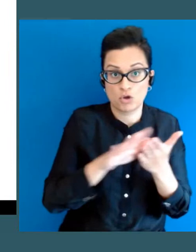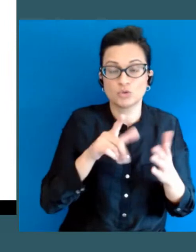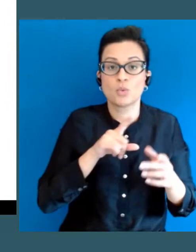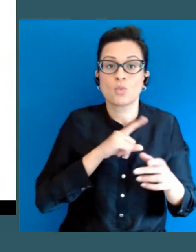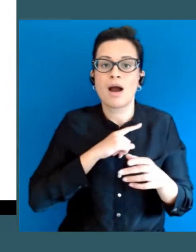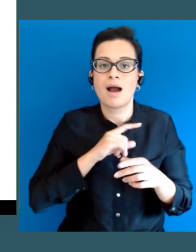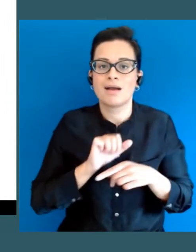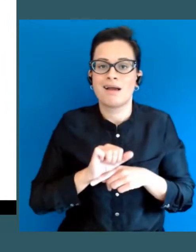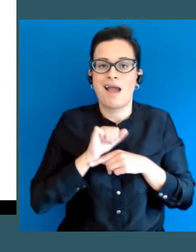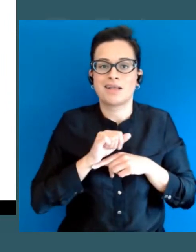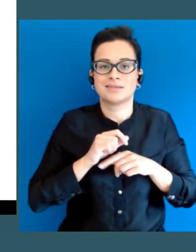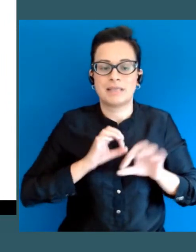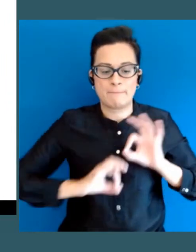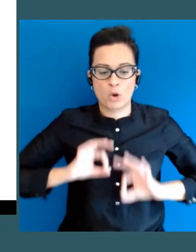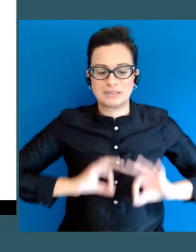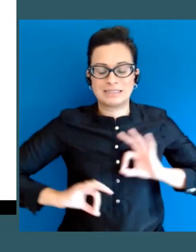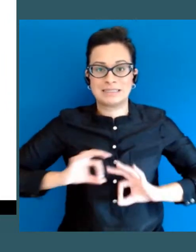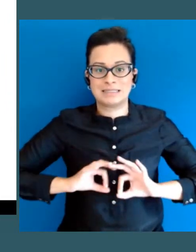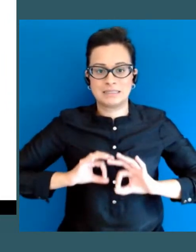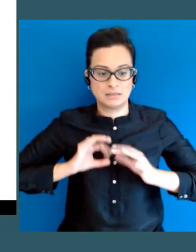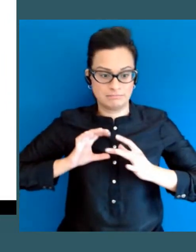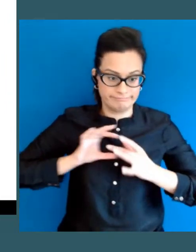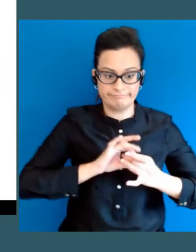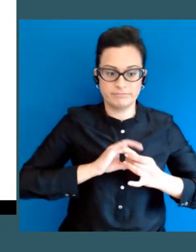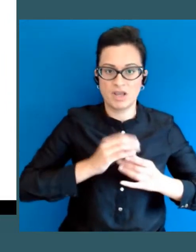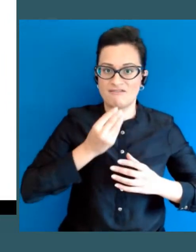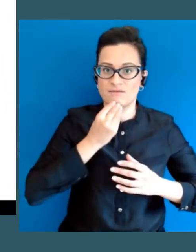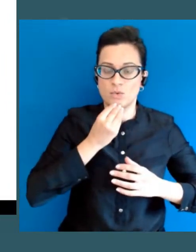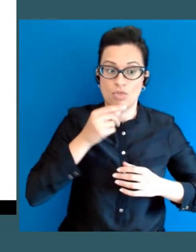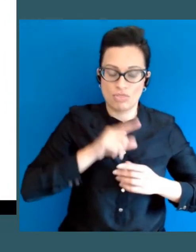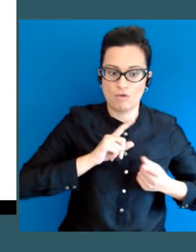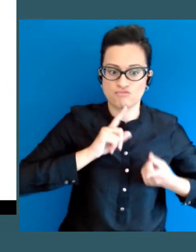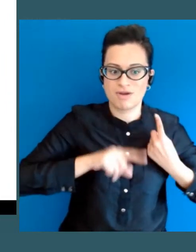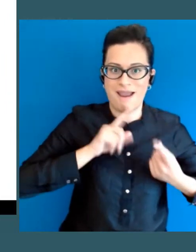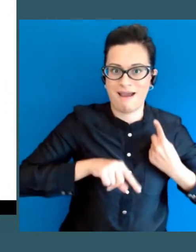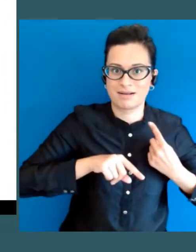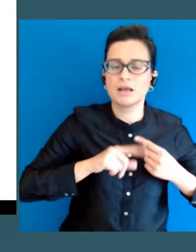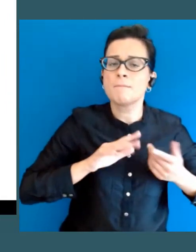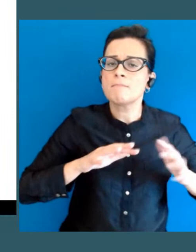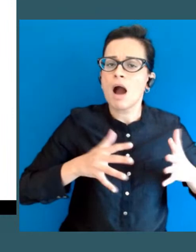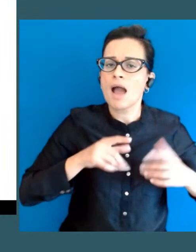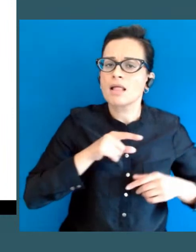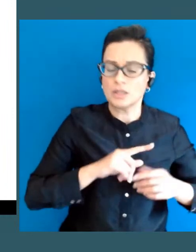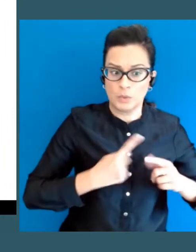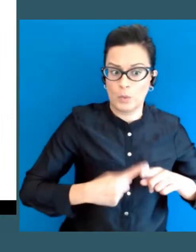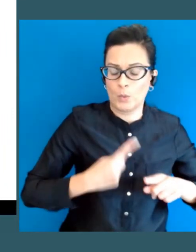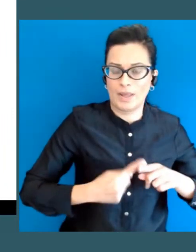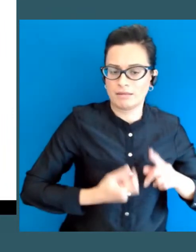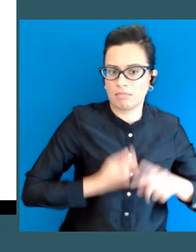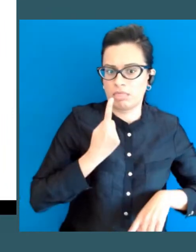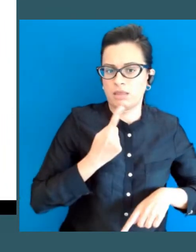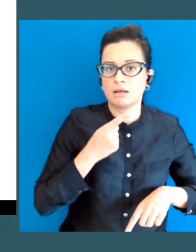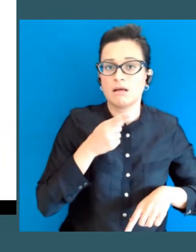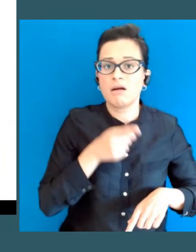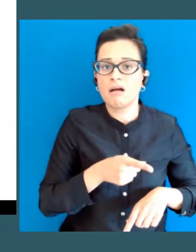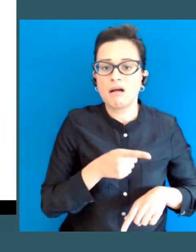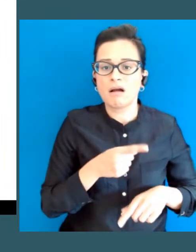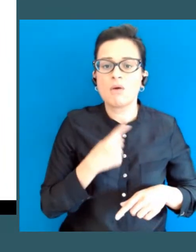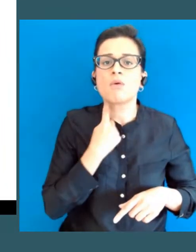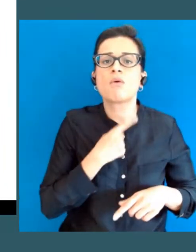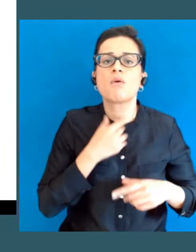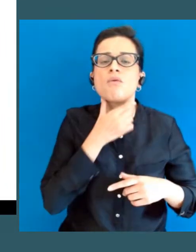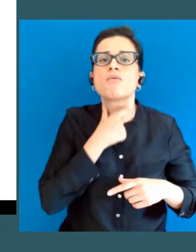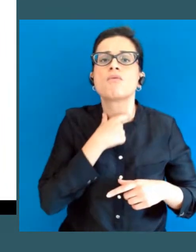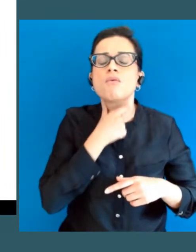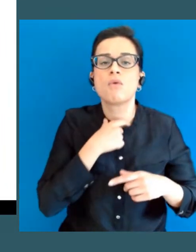against birch pollen bind to these foods, and that causes a reaction, which is a mild reaction, which happens very quickly, generally just in the oral pharynx. And once